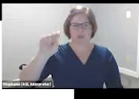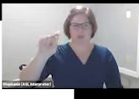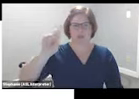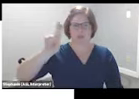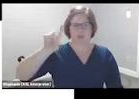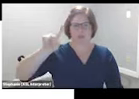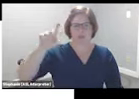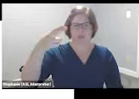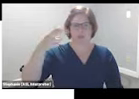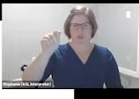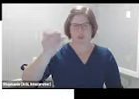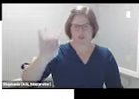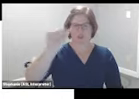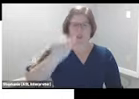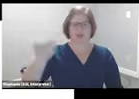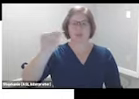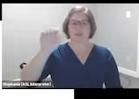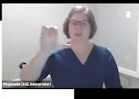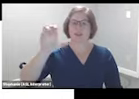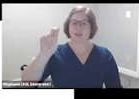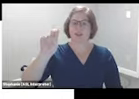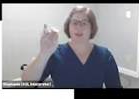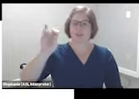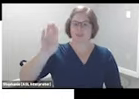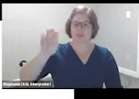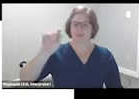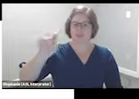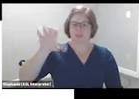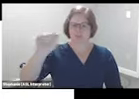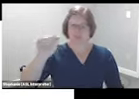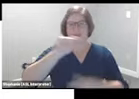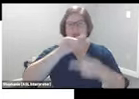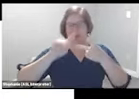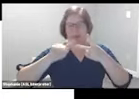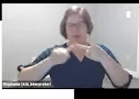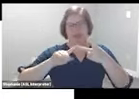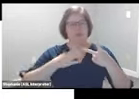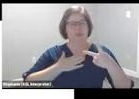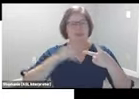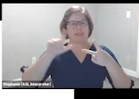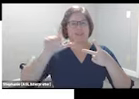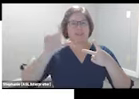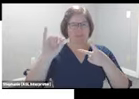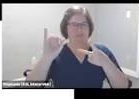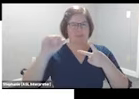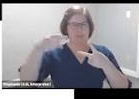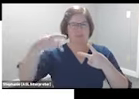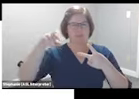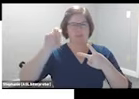mahadeo.sukhai @cnib.ca, and also my LinkedIn profile, because you can find me on LinkedIn if you just search my